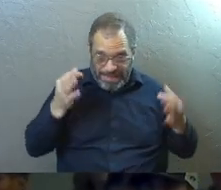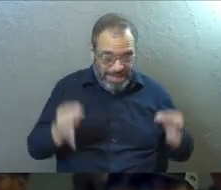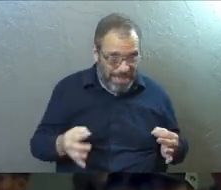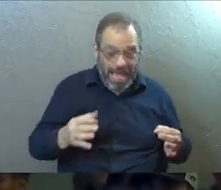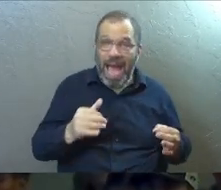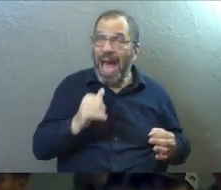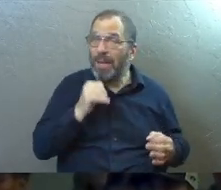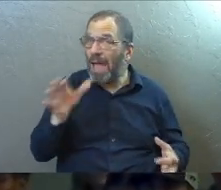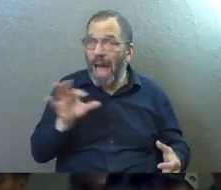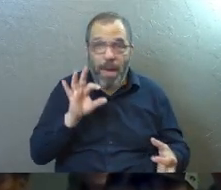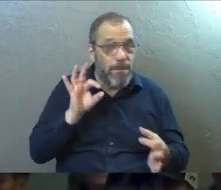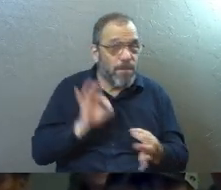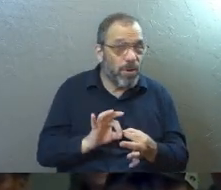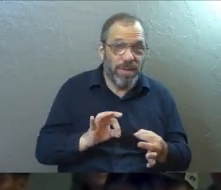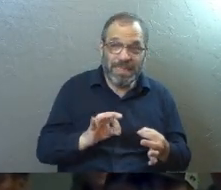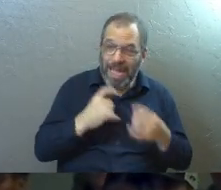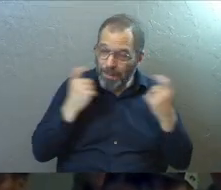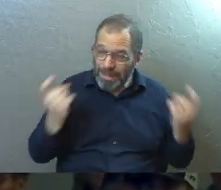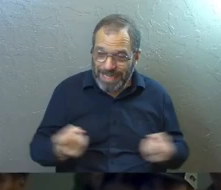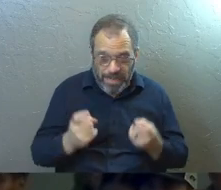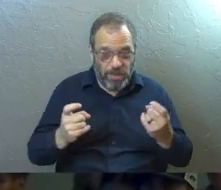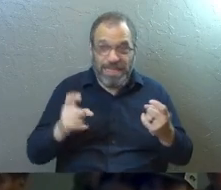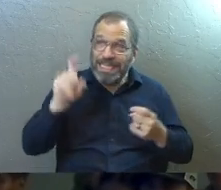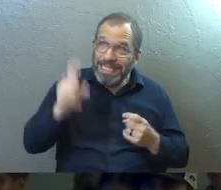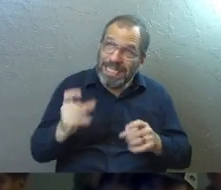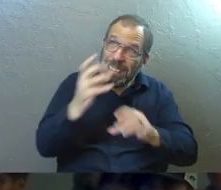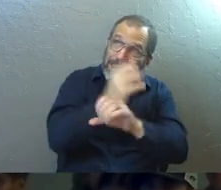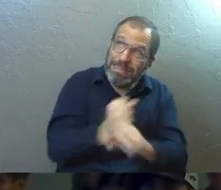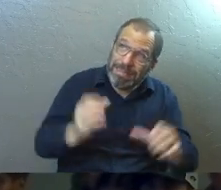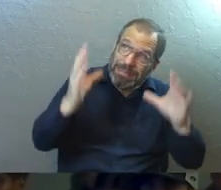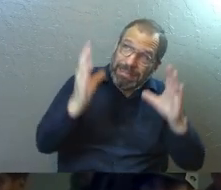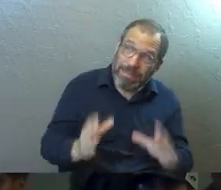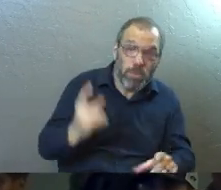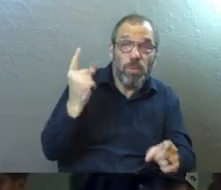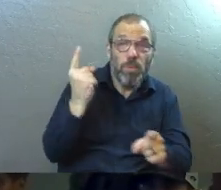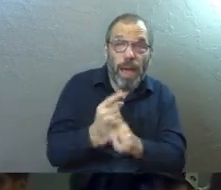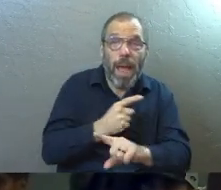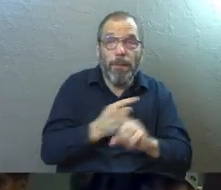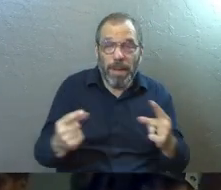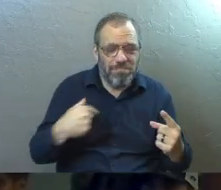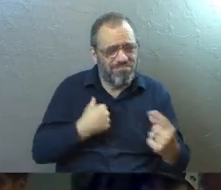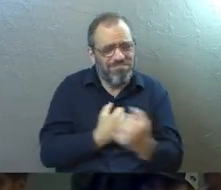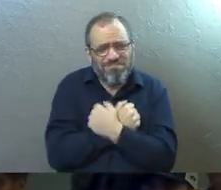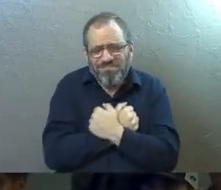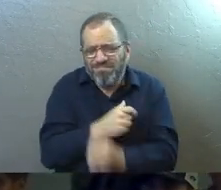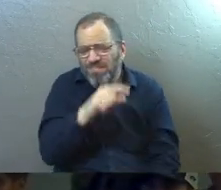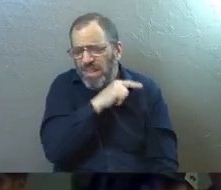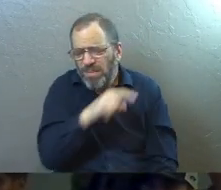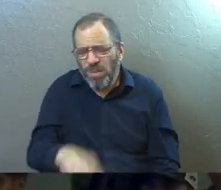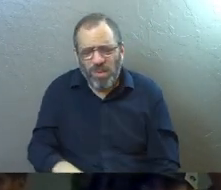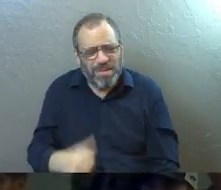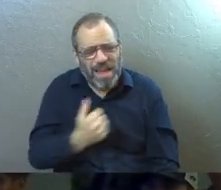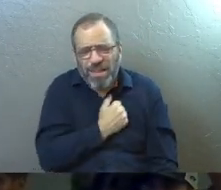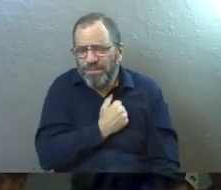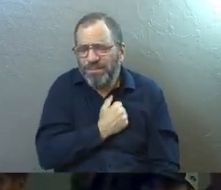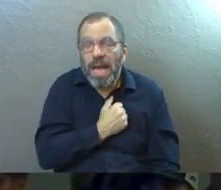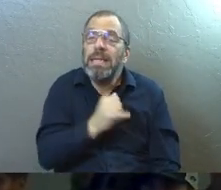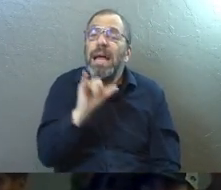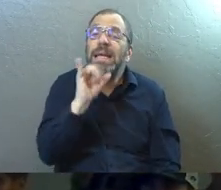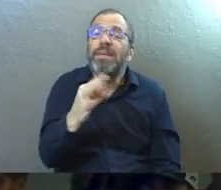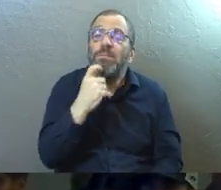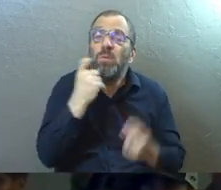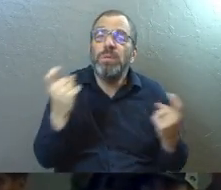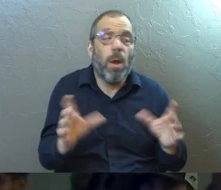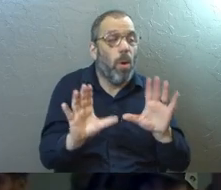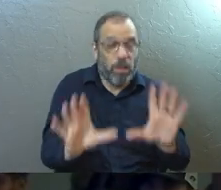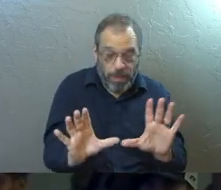I'm an imperfect person. I am a sinner, broken, in need of a savior, right? But I love the Lord. And I don't think the idea is if you ever sin,